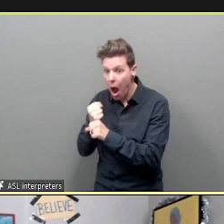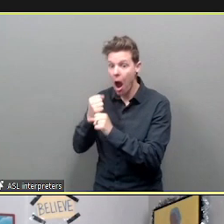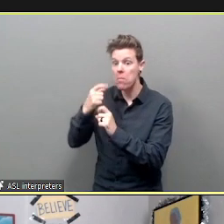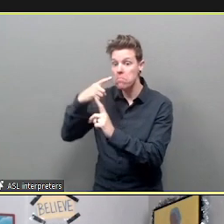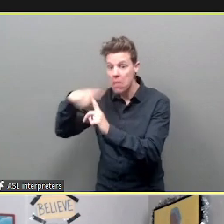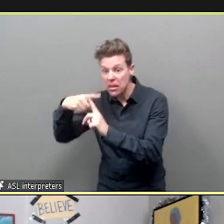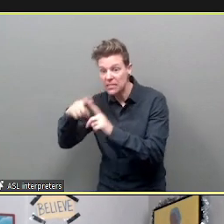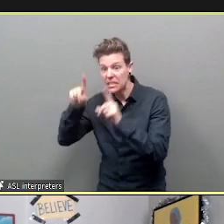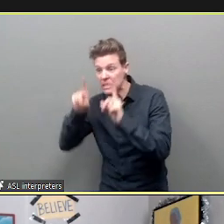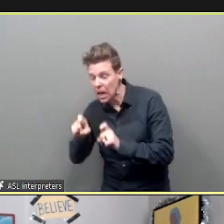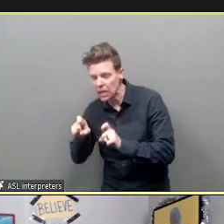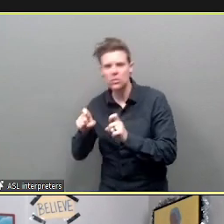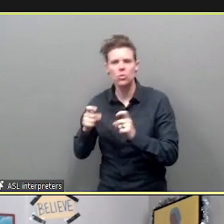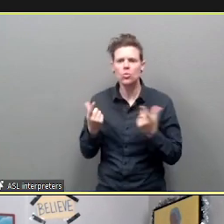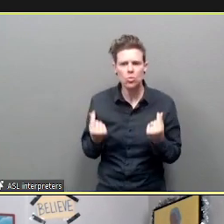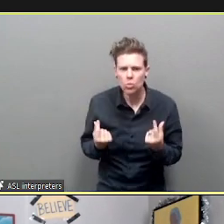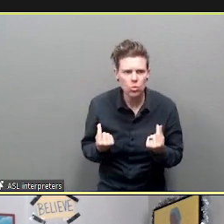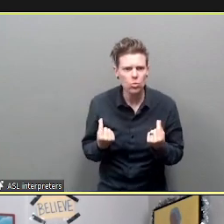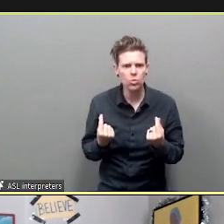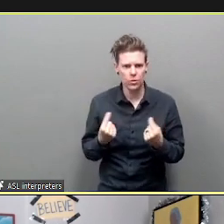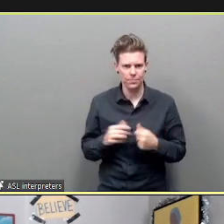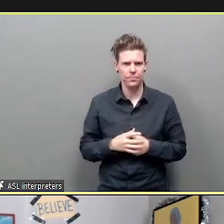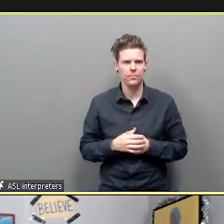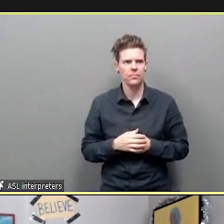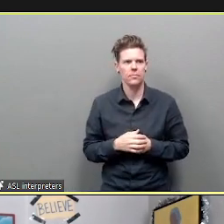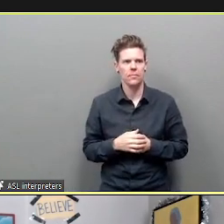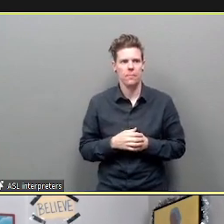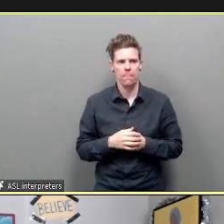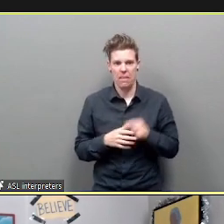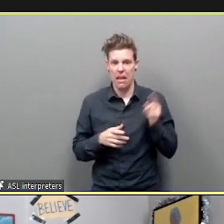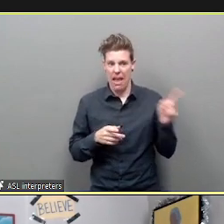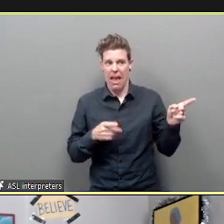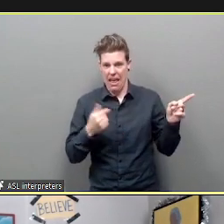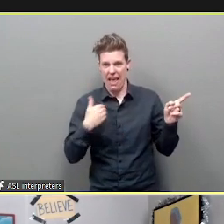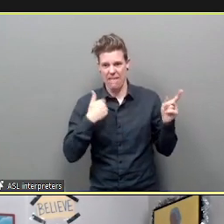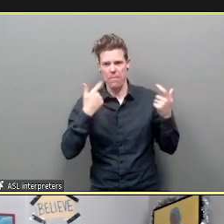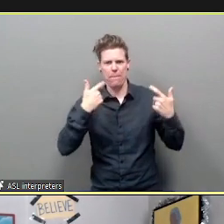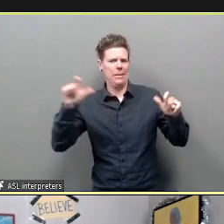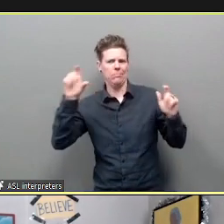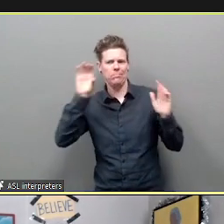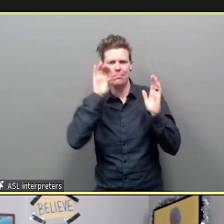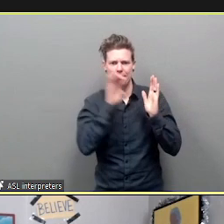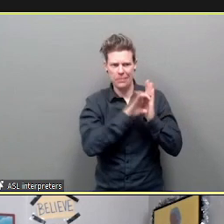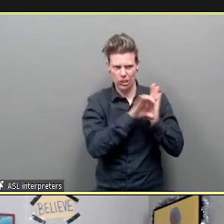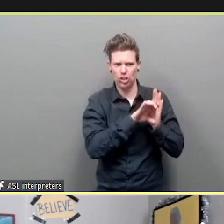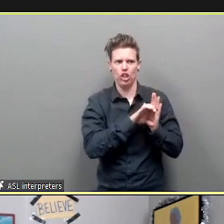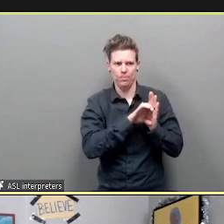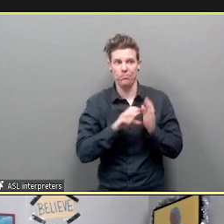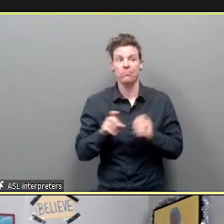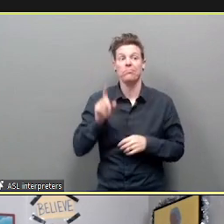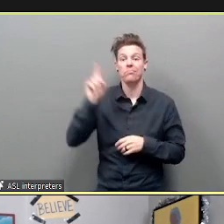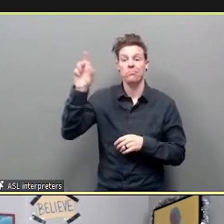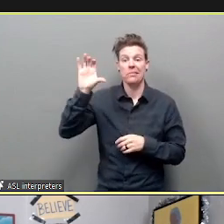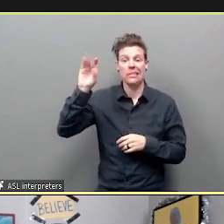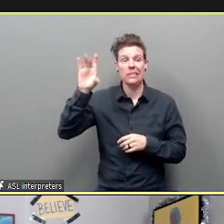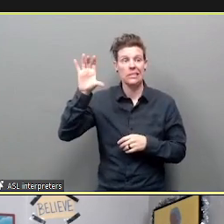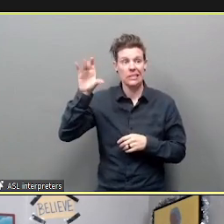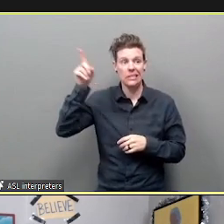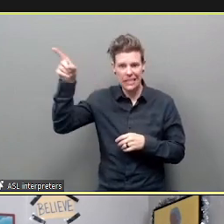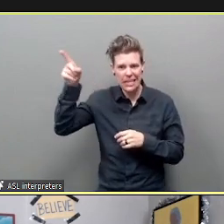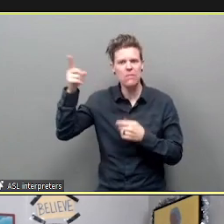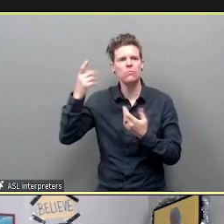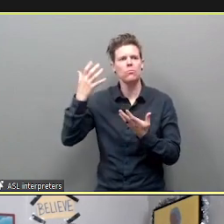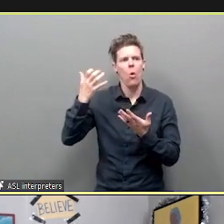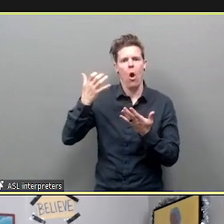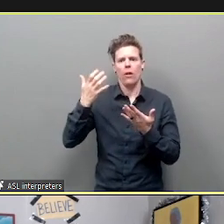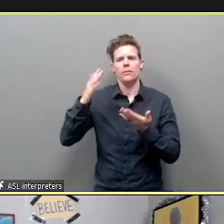big pictures of things, CDC just reduced their quarantine and isolation period from 10